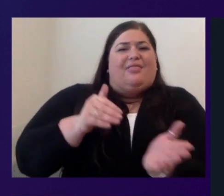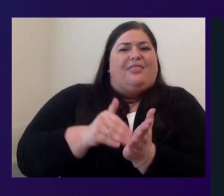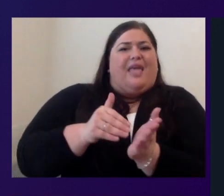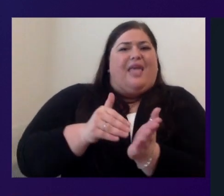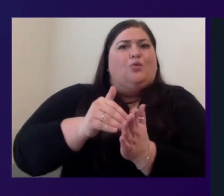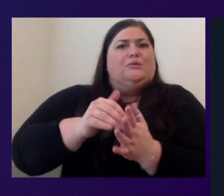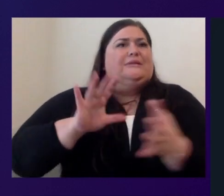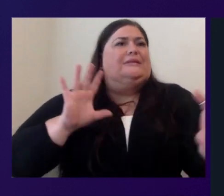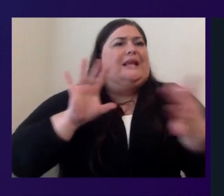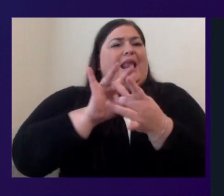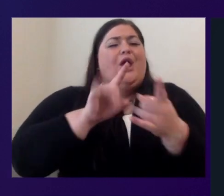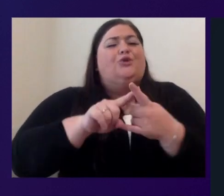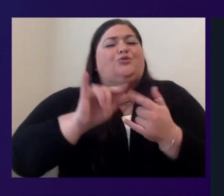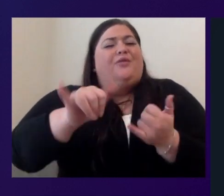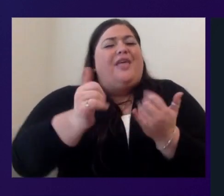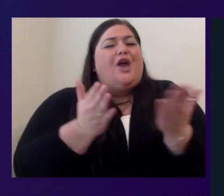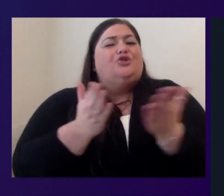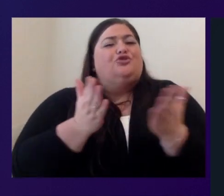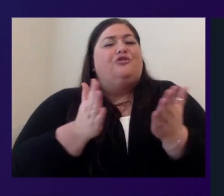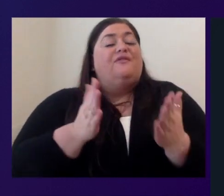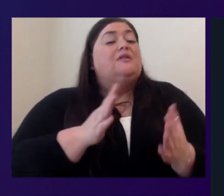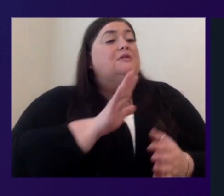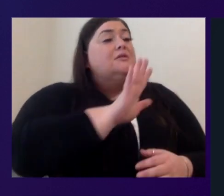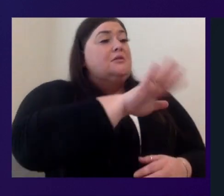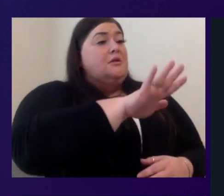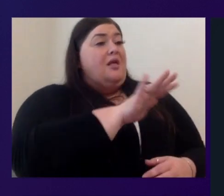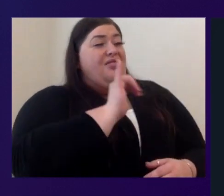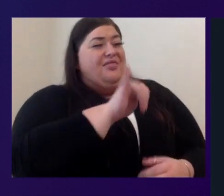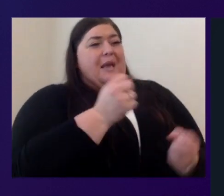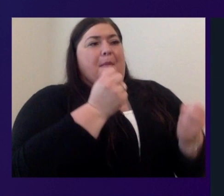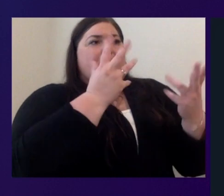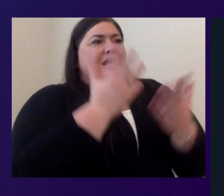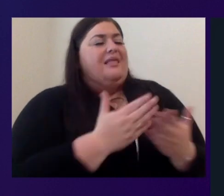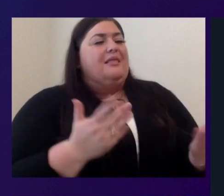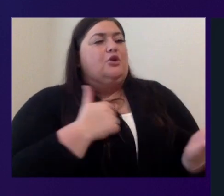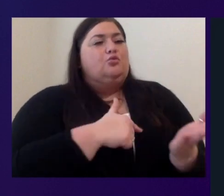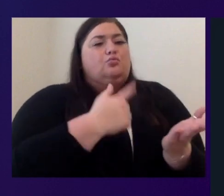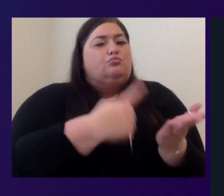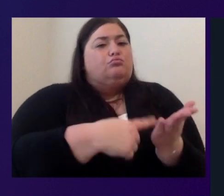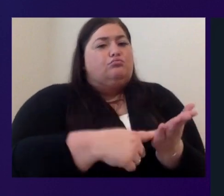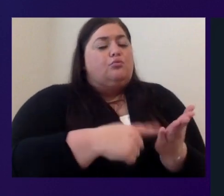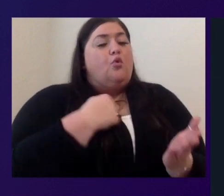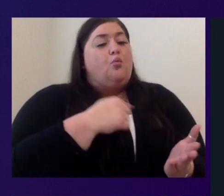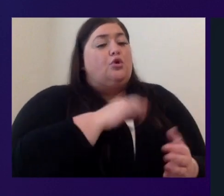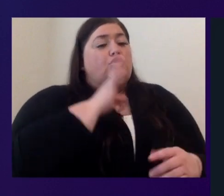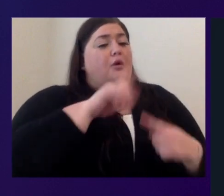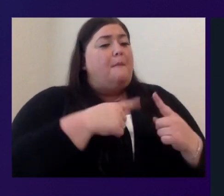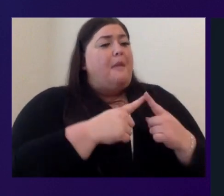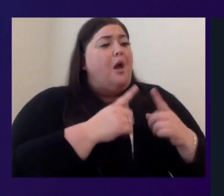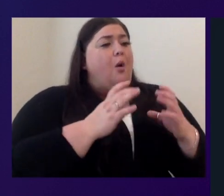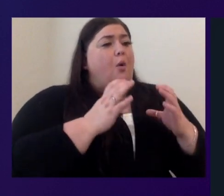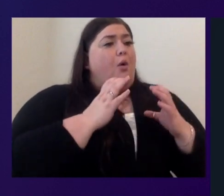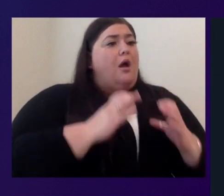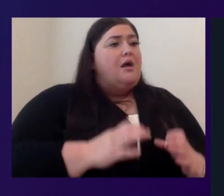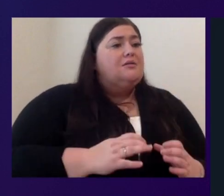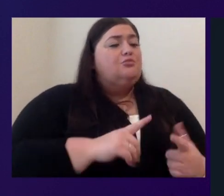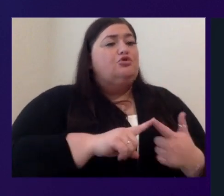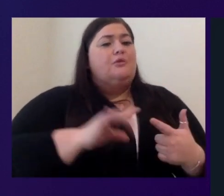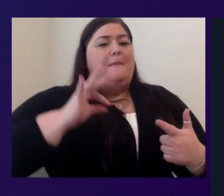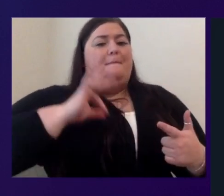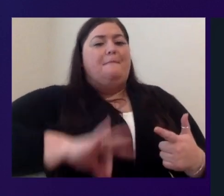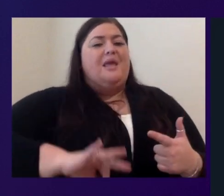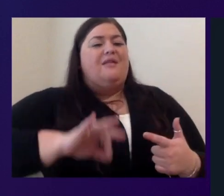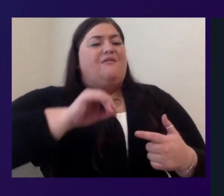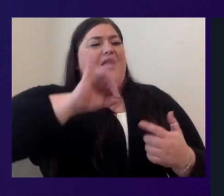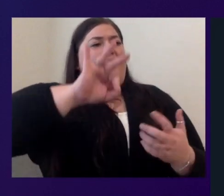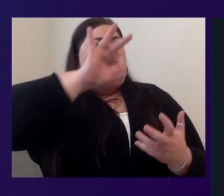one of the major things we talk about as a solutions architect. We talk to customers, and we talk about the benefits of the cloud, that being able to